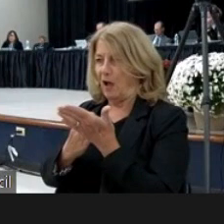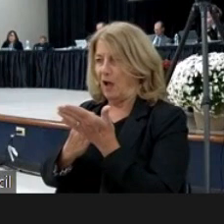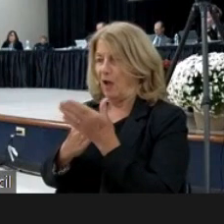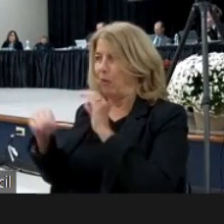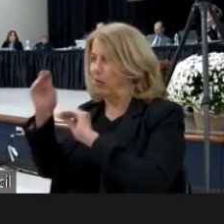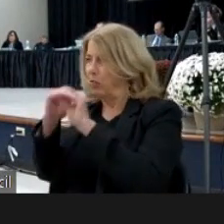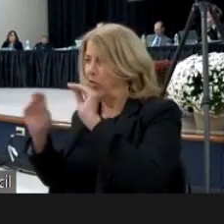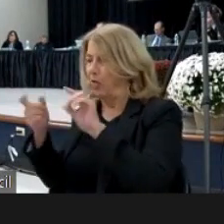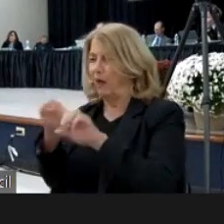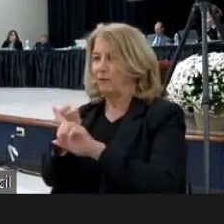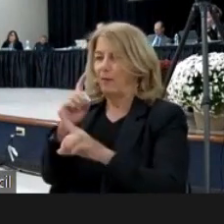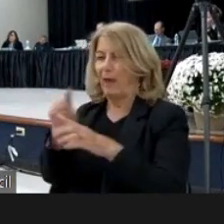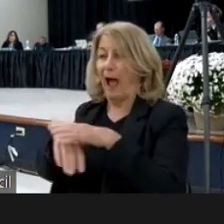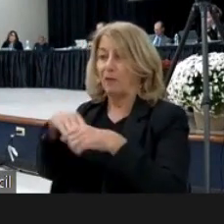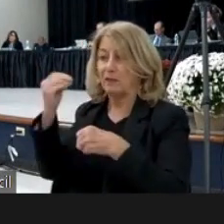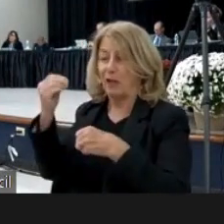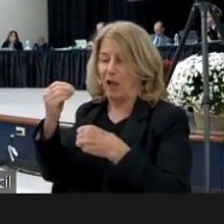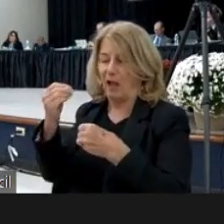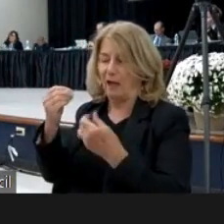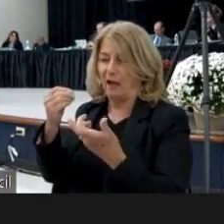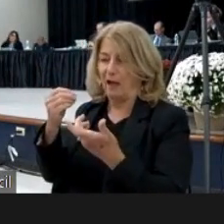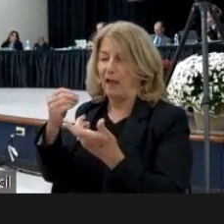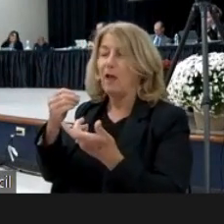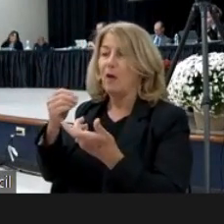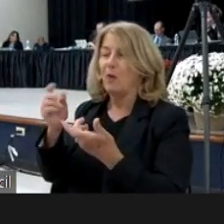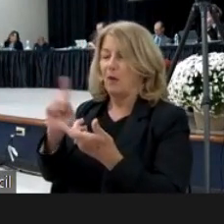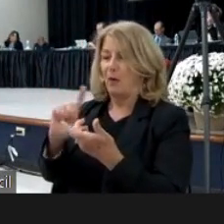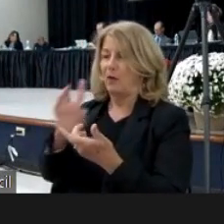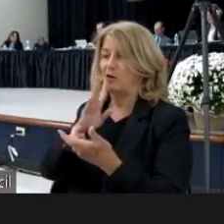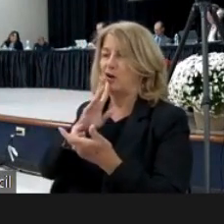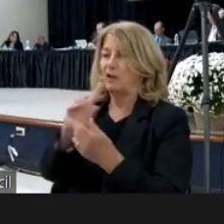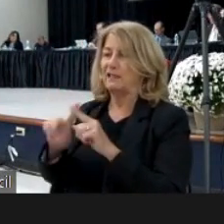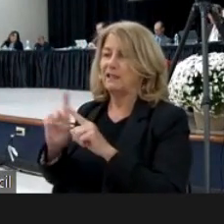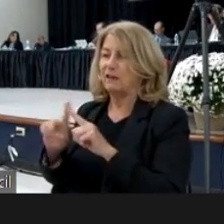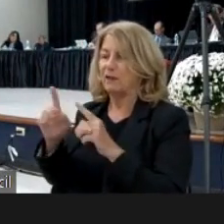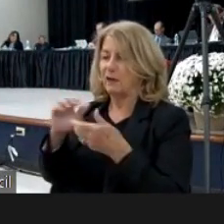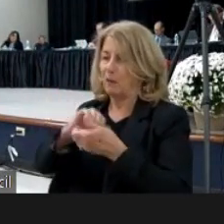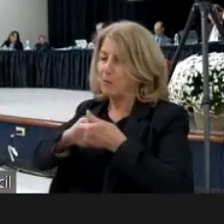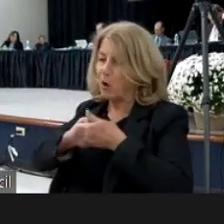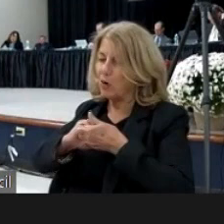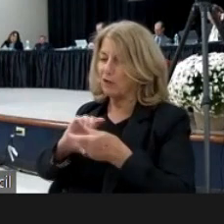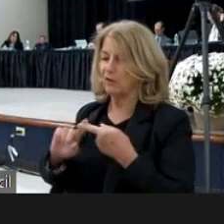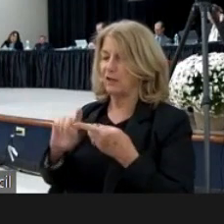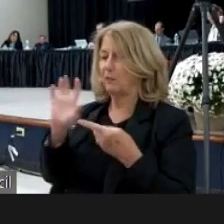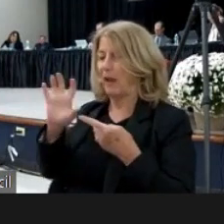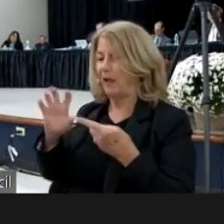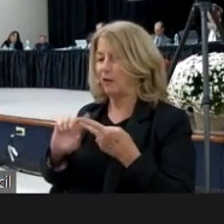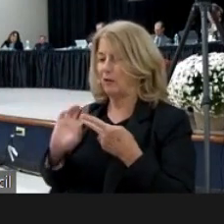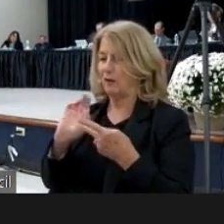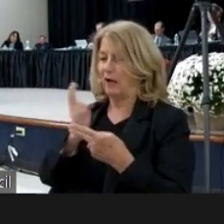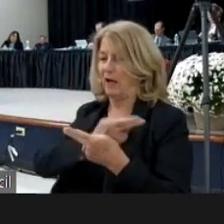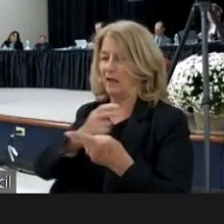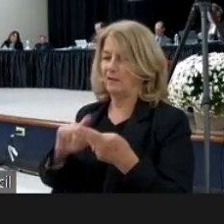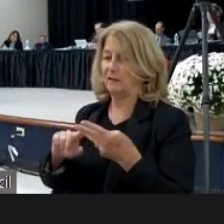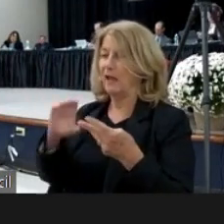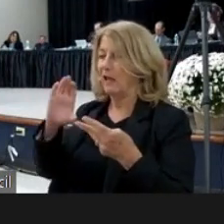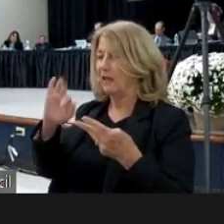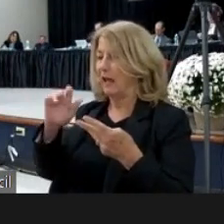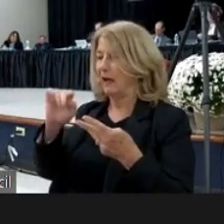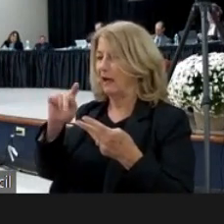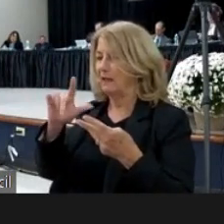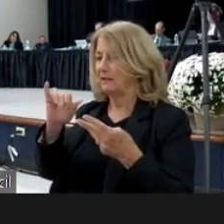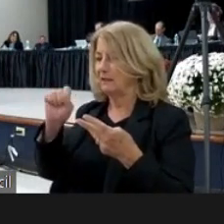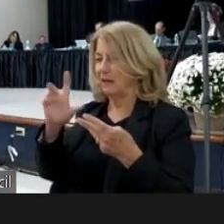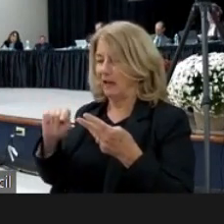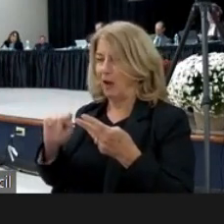Those are meetings where we're talking with different partners in the group, Baylor, us, Catalyst, talk about what the outside should look like and how it should